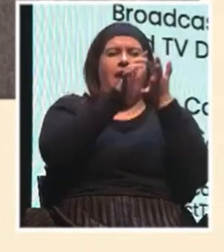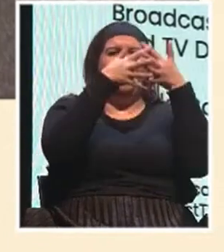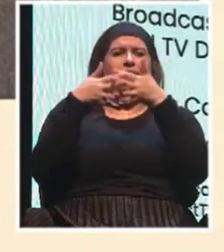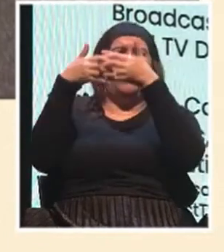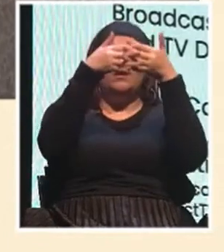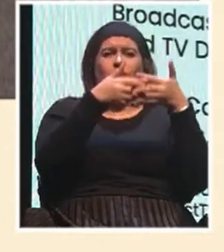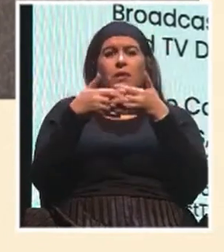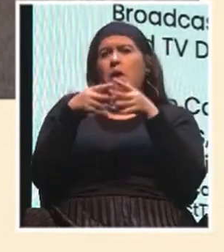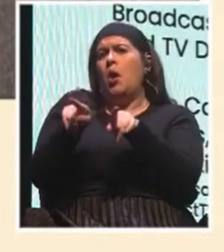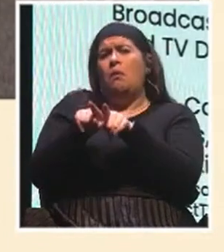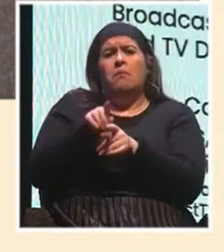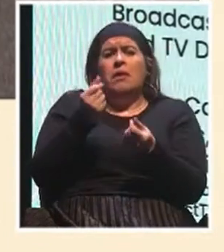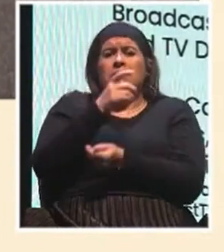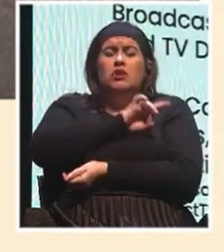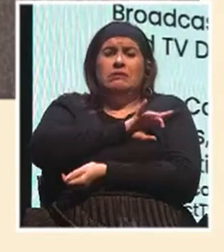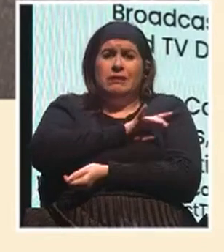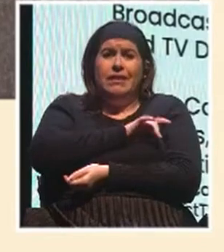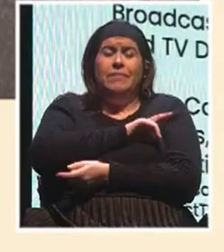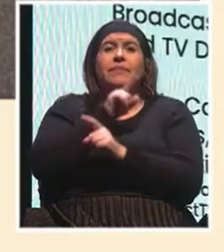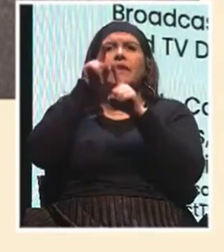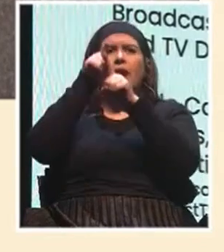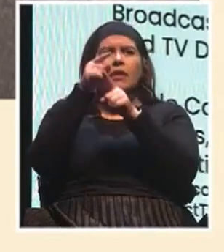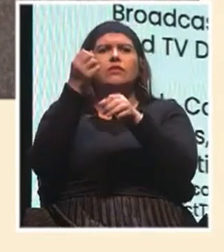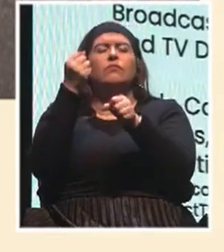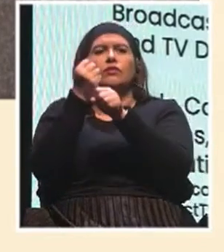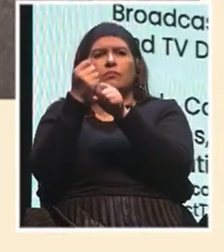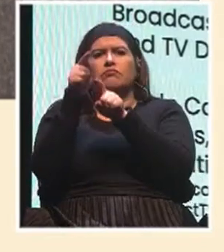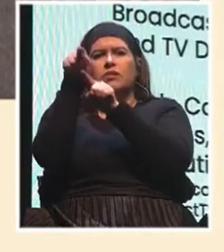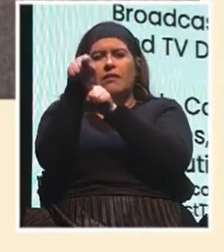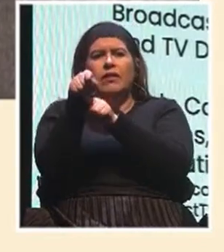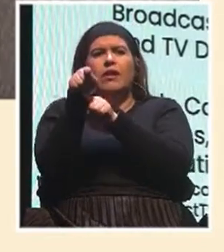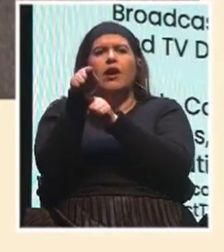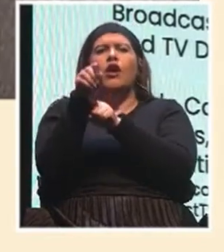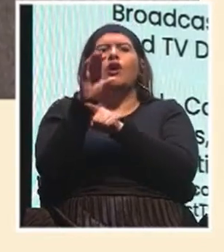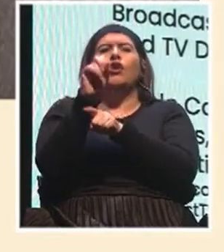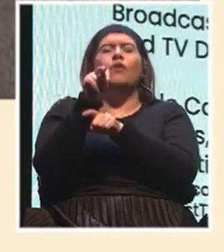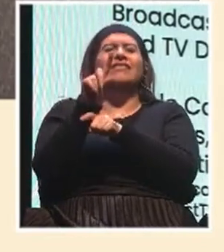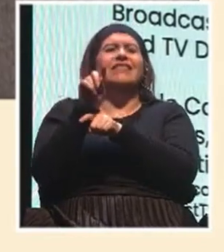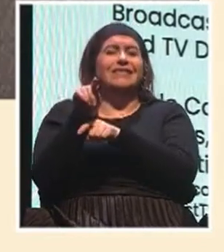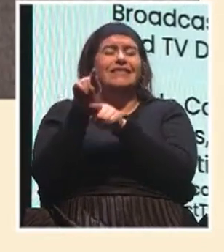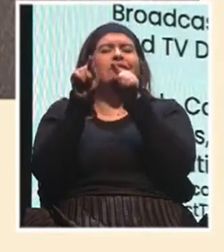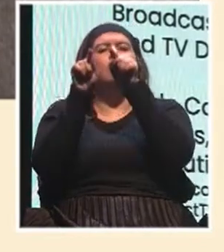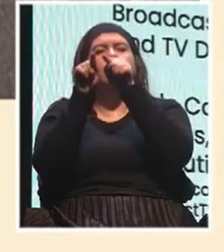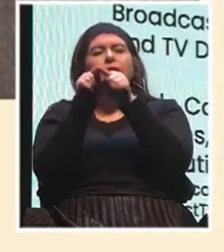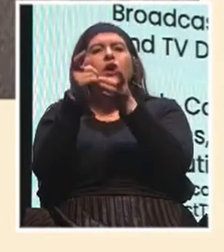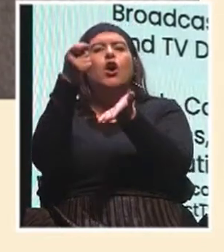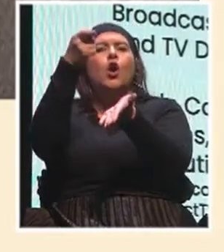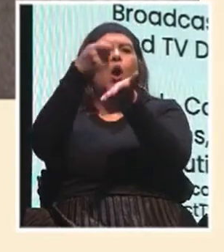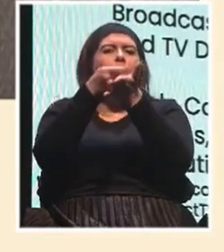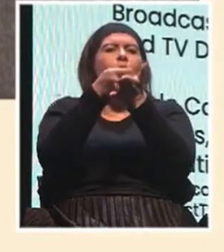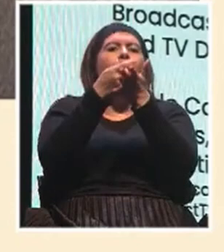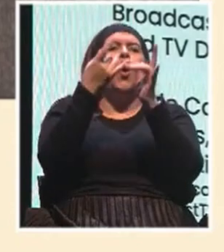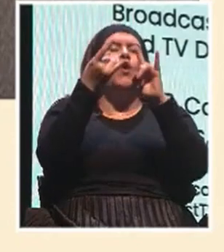Companies like Comcast. Comcast eventually buys Universal Studios, an old venerable Hollywood studio. It